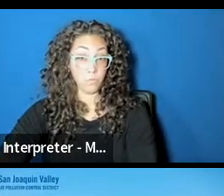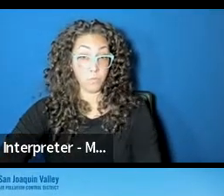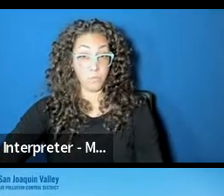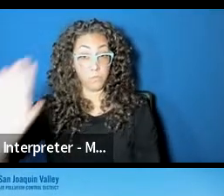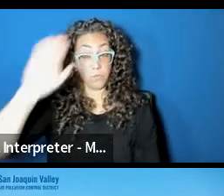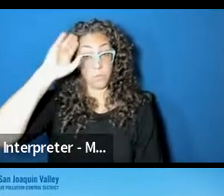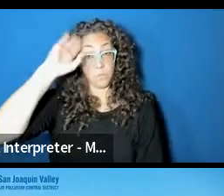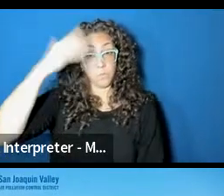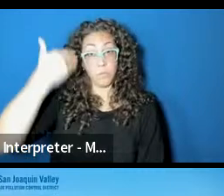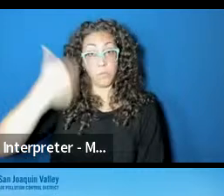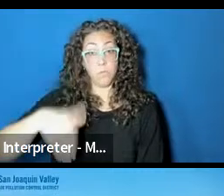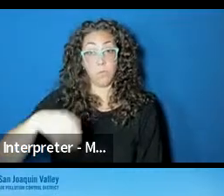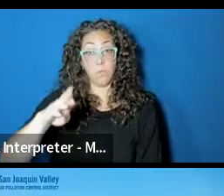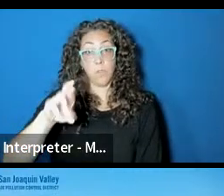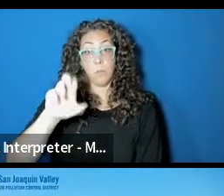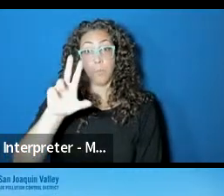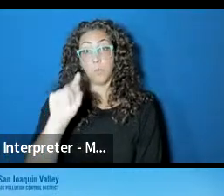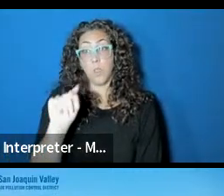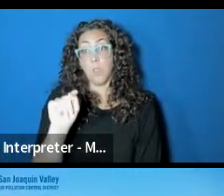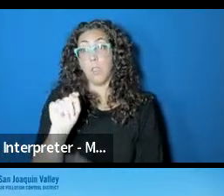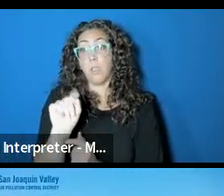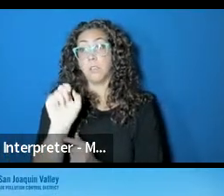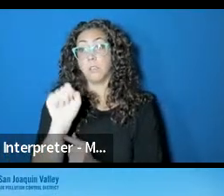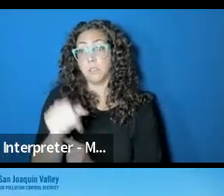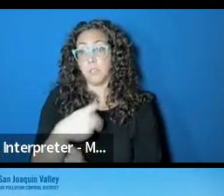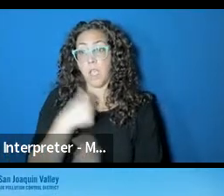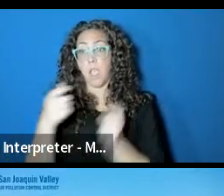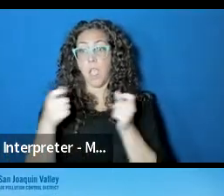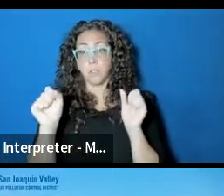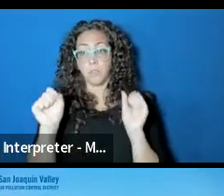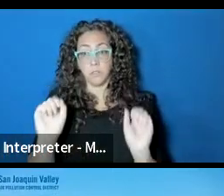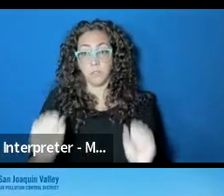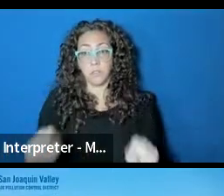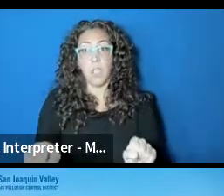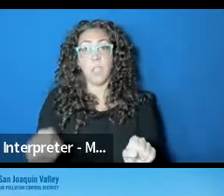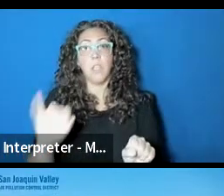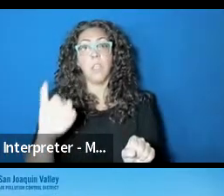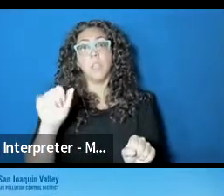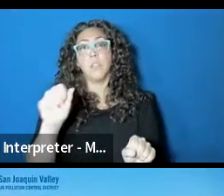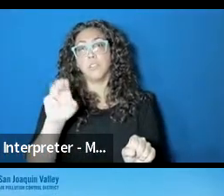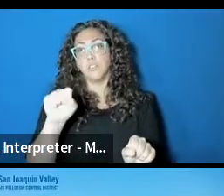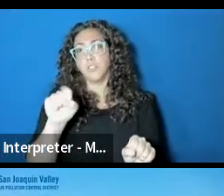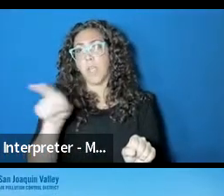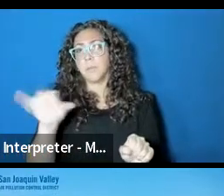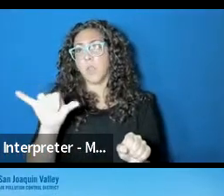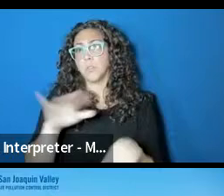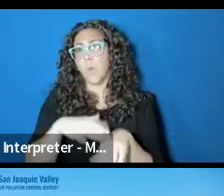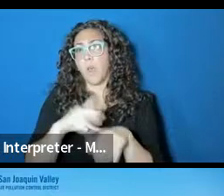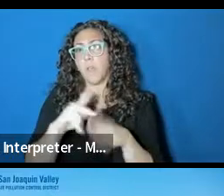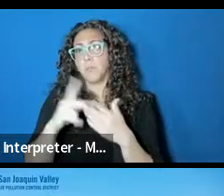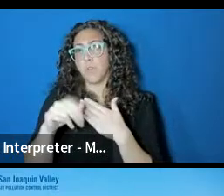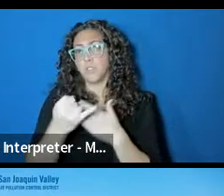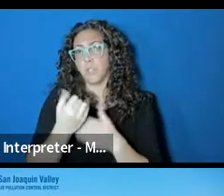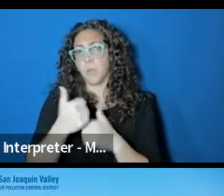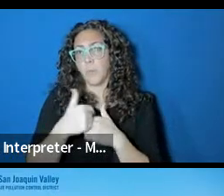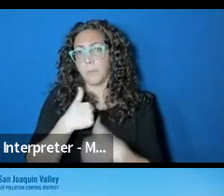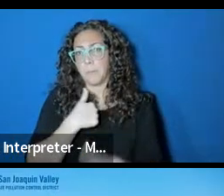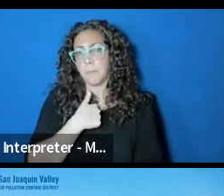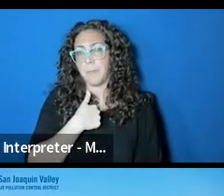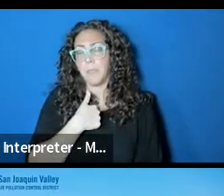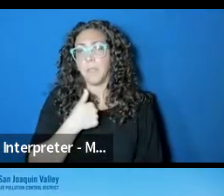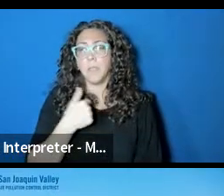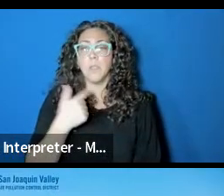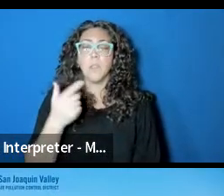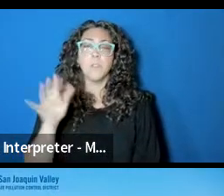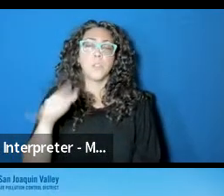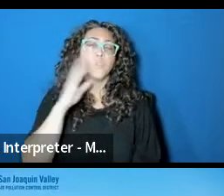Sounds good. I can handle that if you want, James, but James is also on the project with me. So to give folks